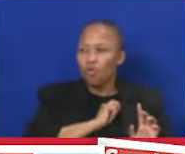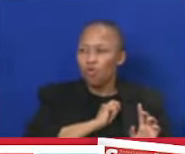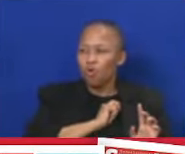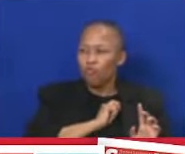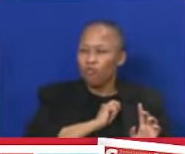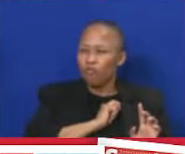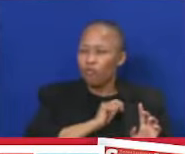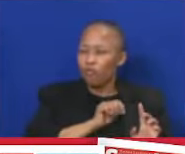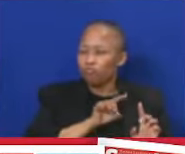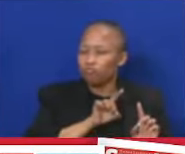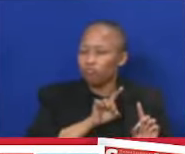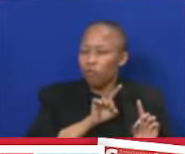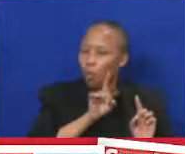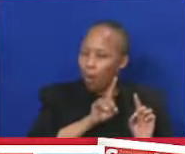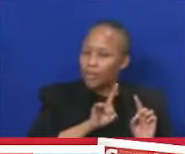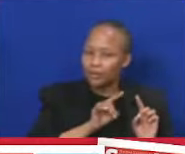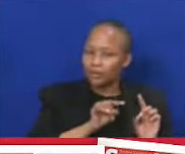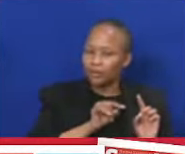Thank you, Chairperson.